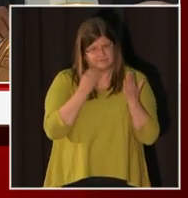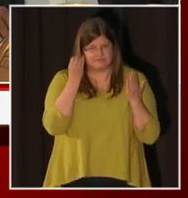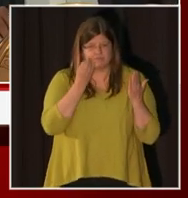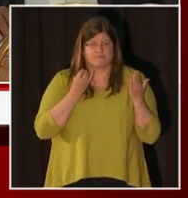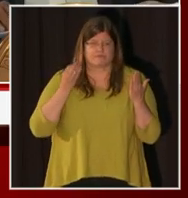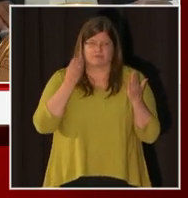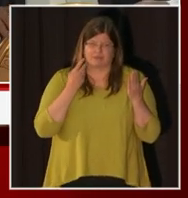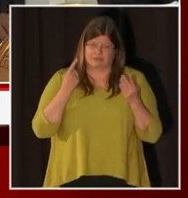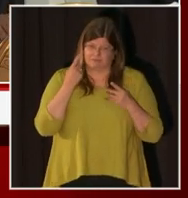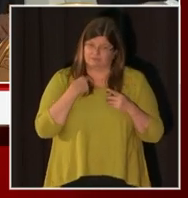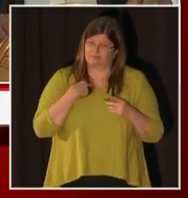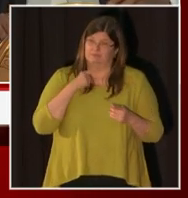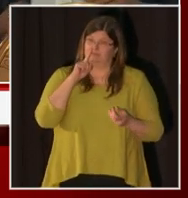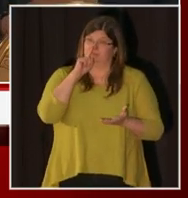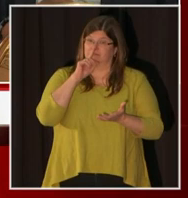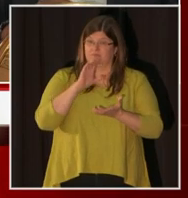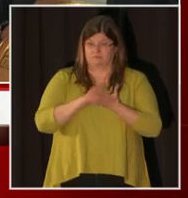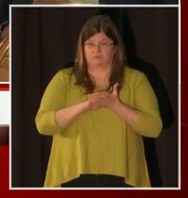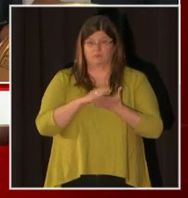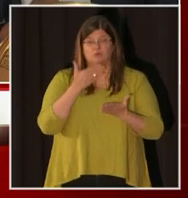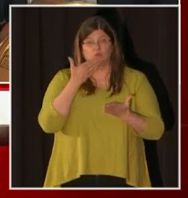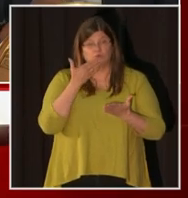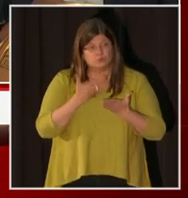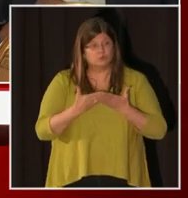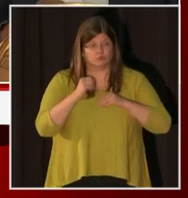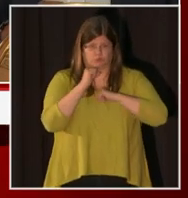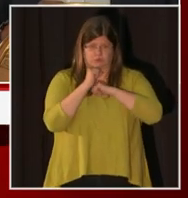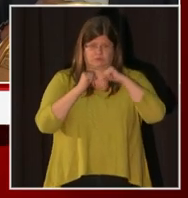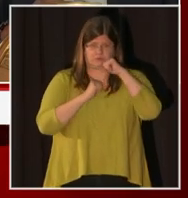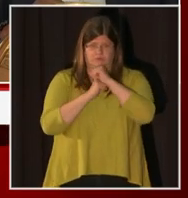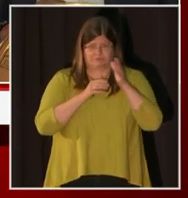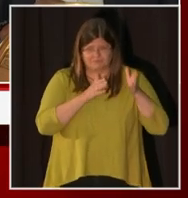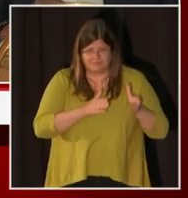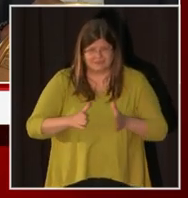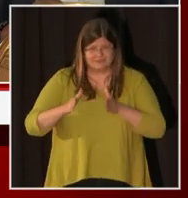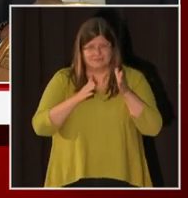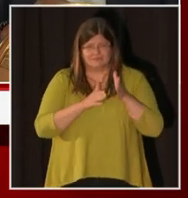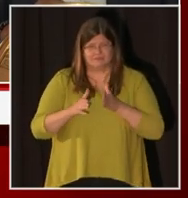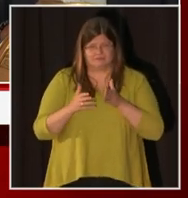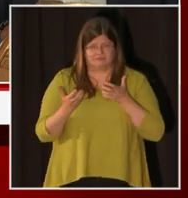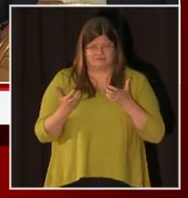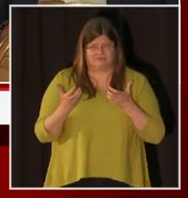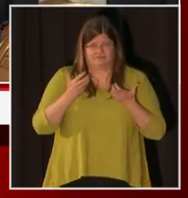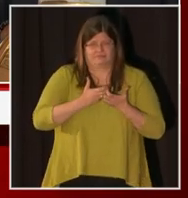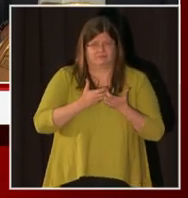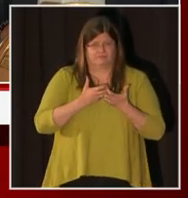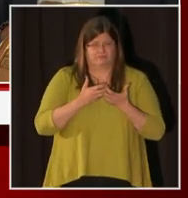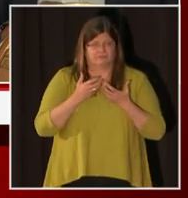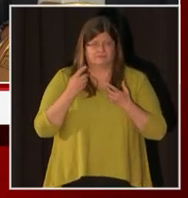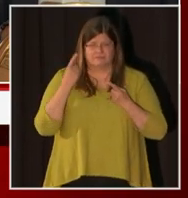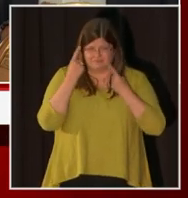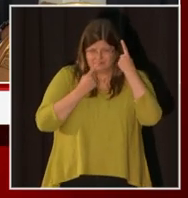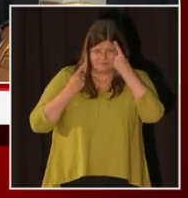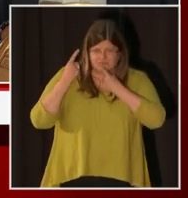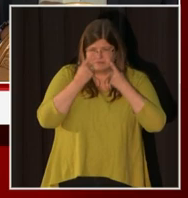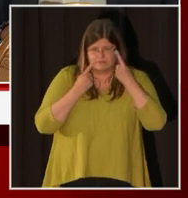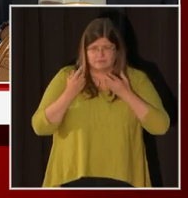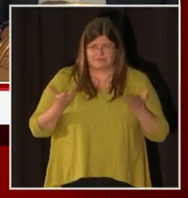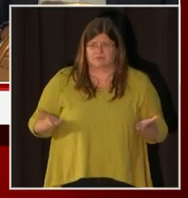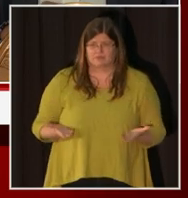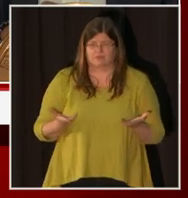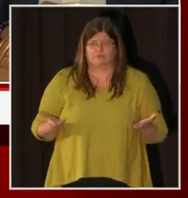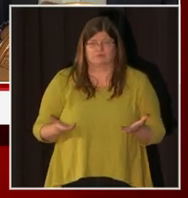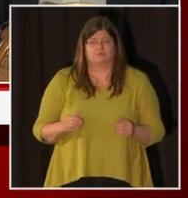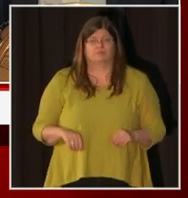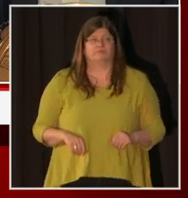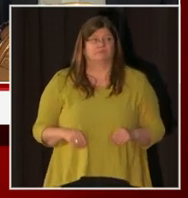is a good framework and in line with what we are looking at locally. And so today